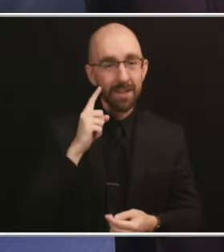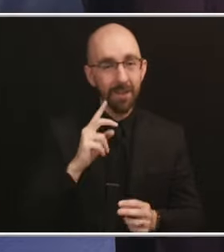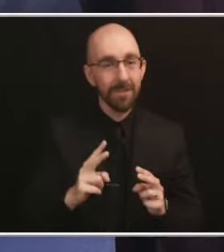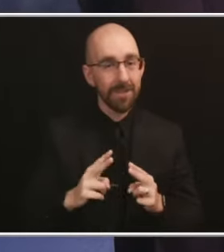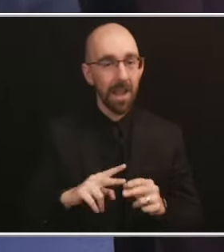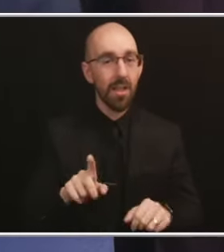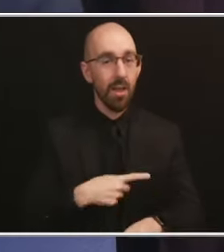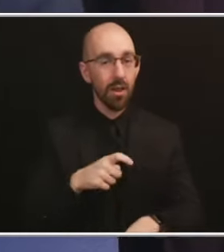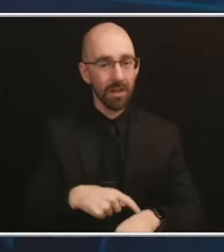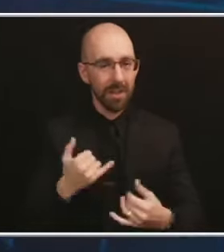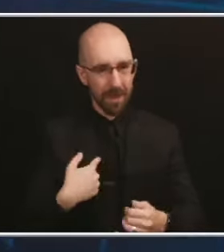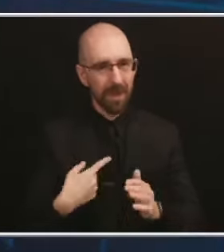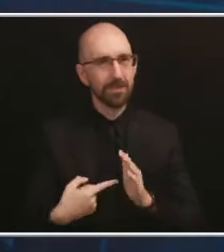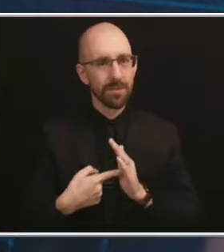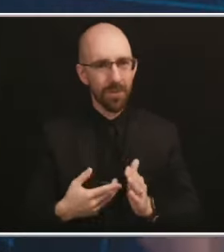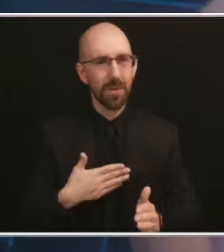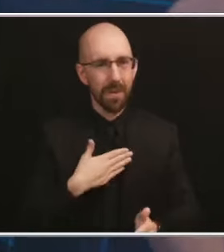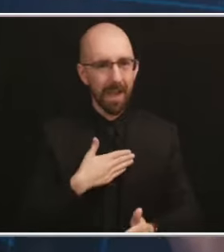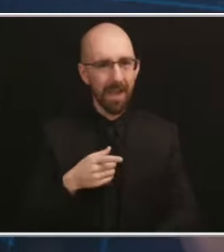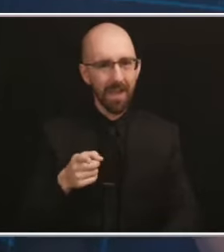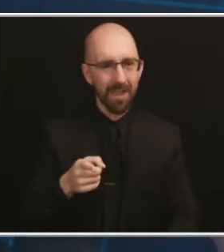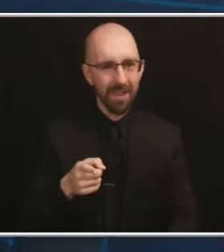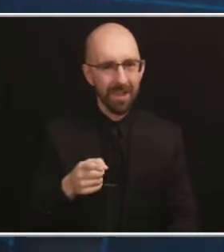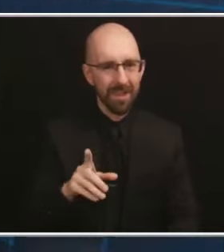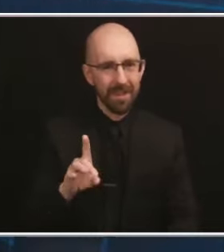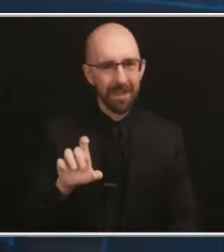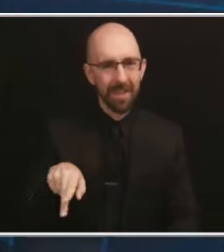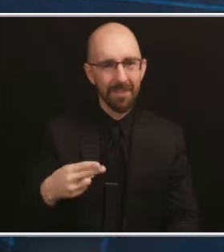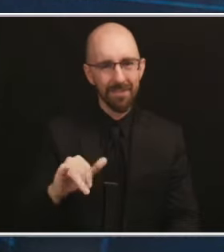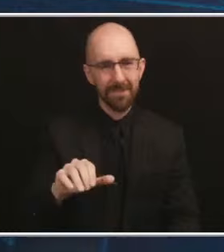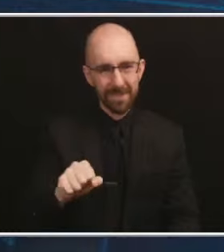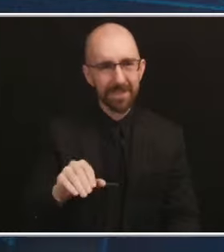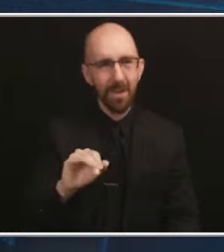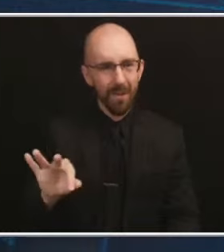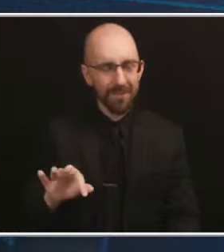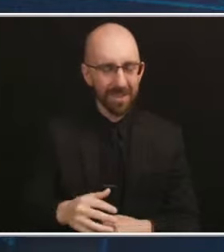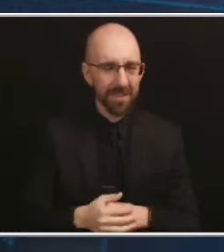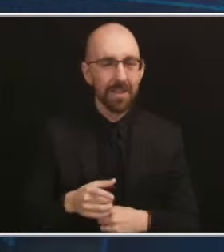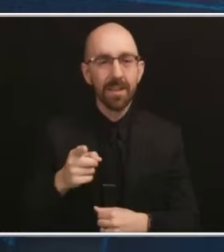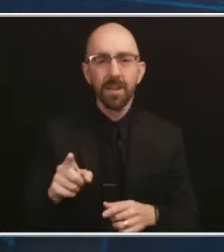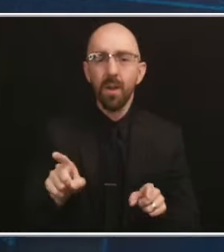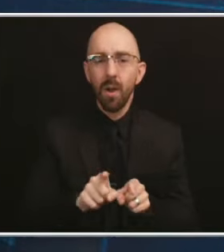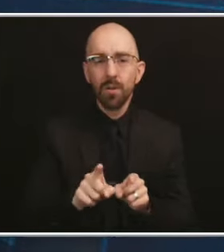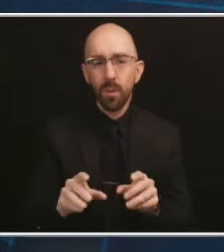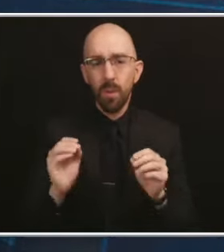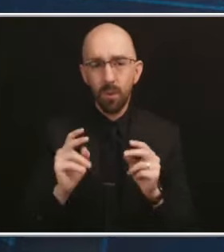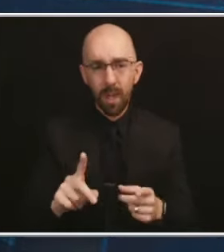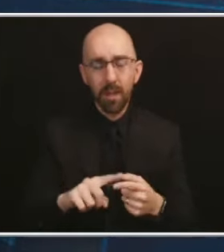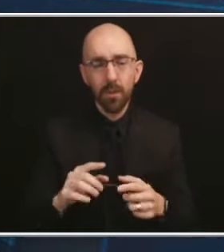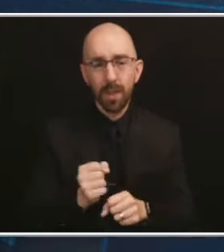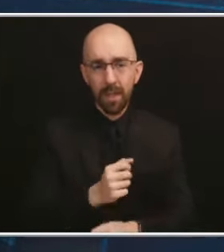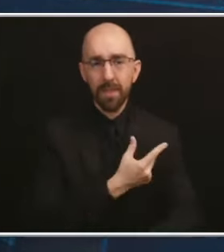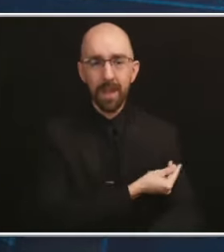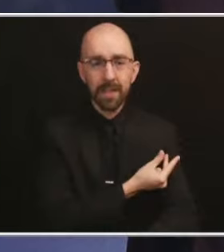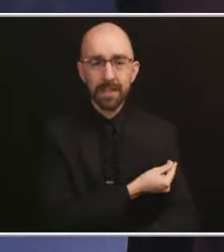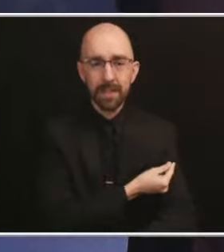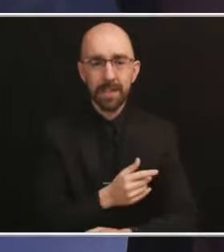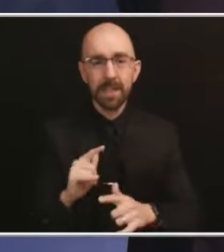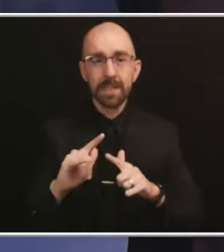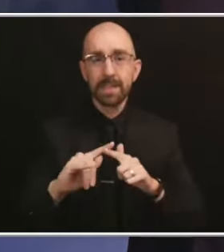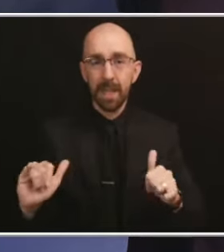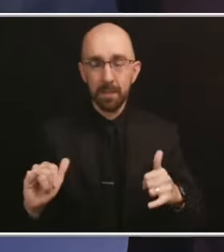my deltoids off. Here we go. And again, I think we should say that it is also okay to get the vaccines at the same time.